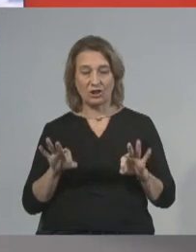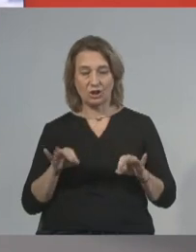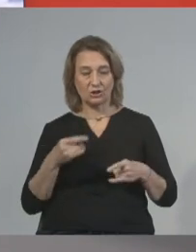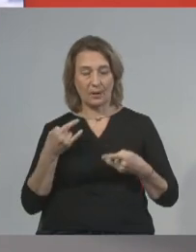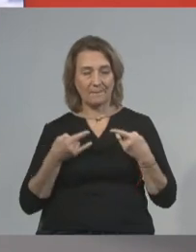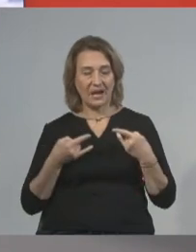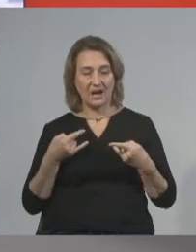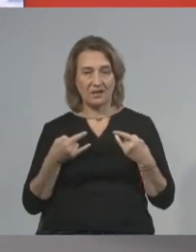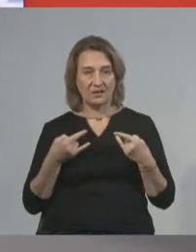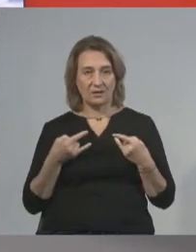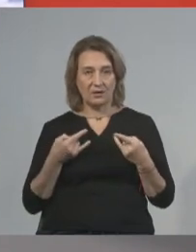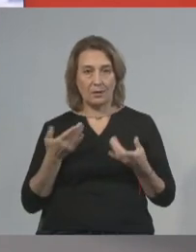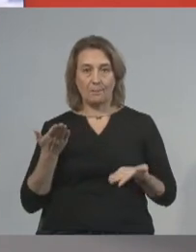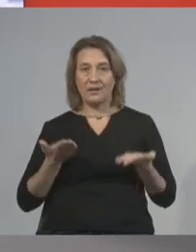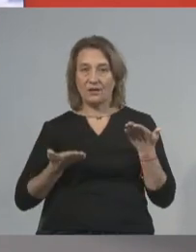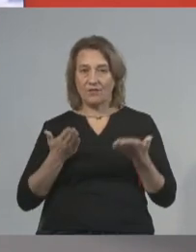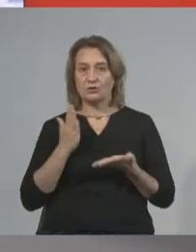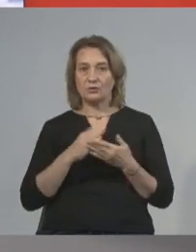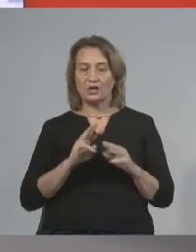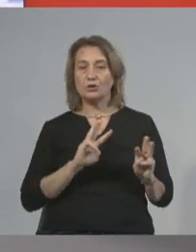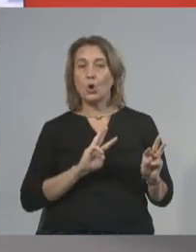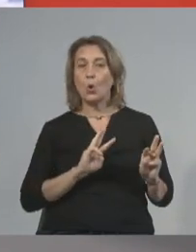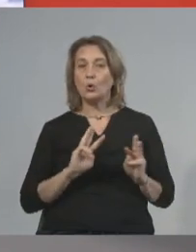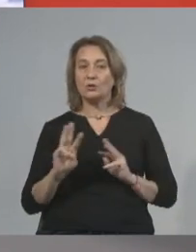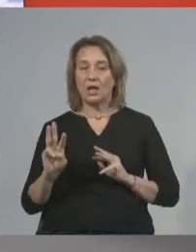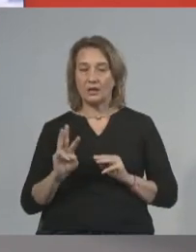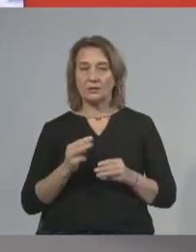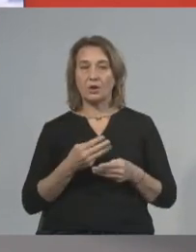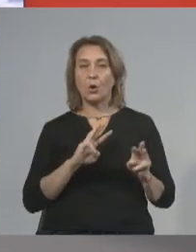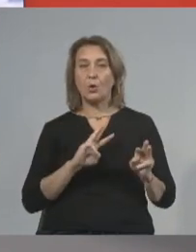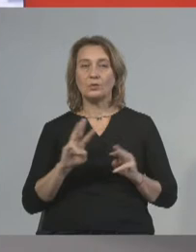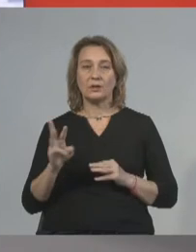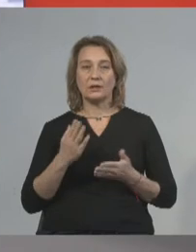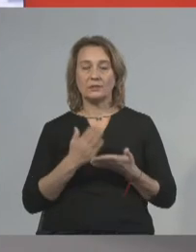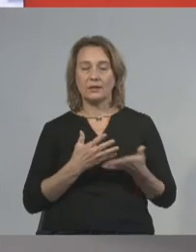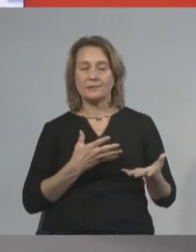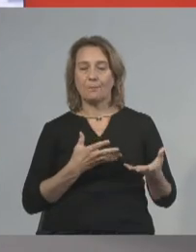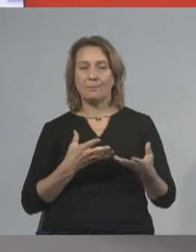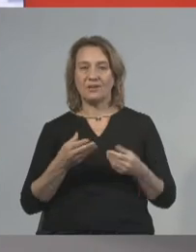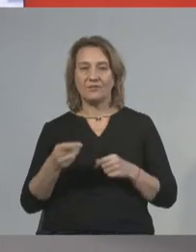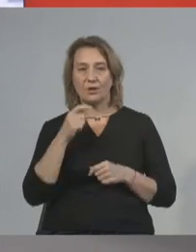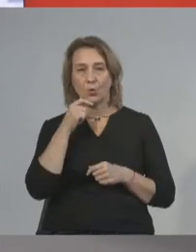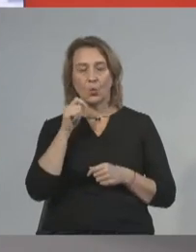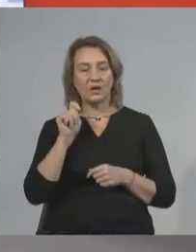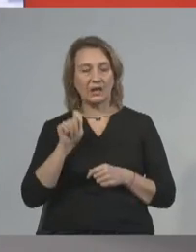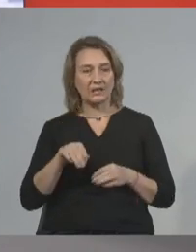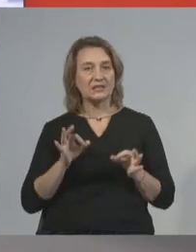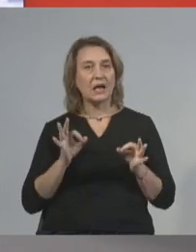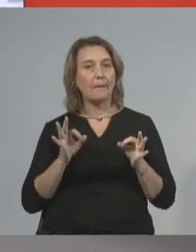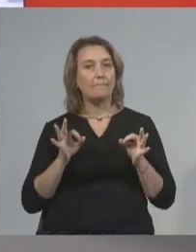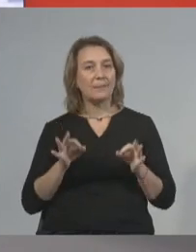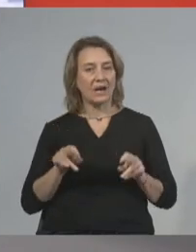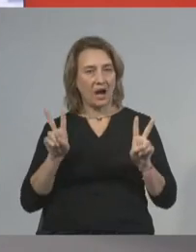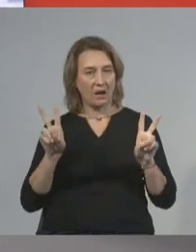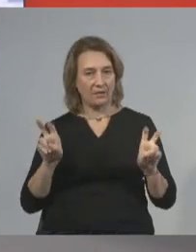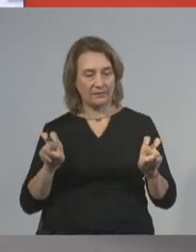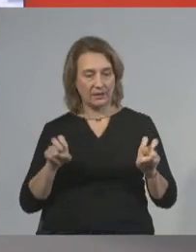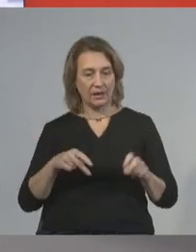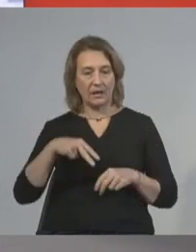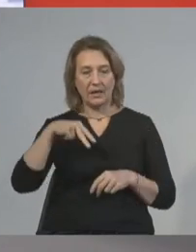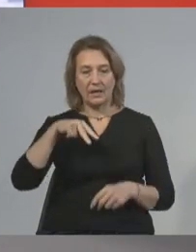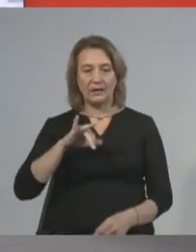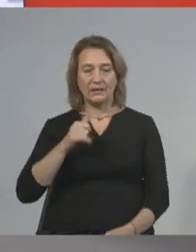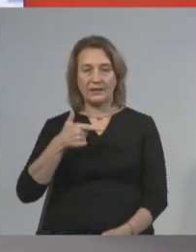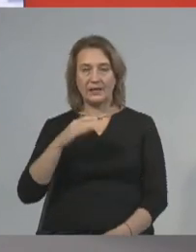independent media uh these are mostly online media there are a lot of media like that for example ukrainian pravda or